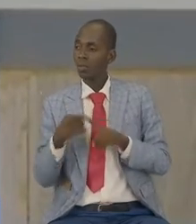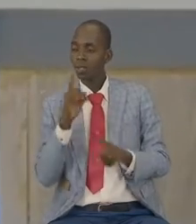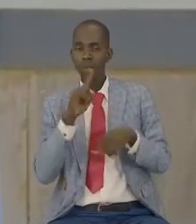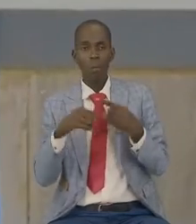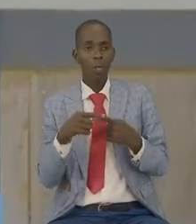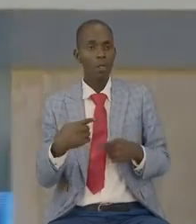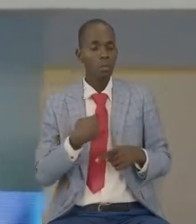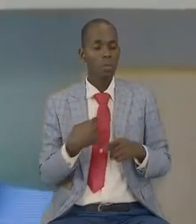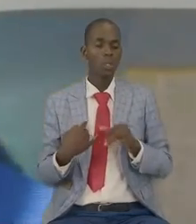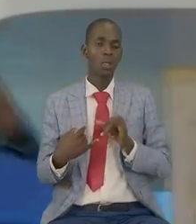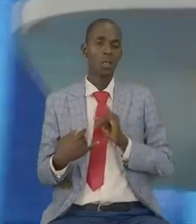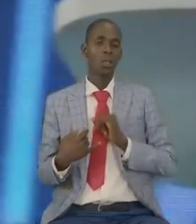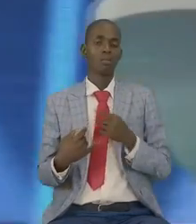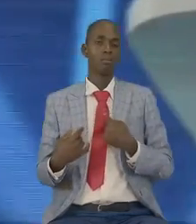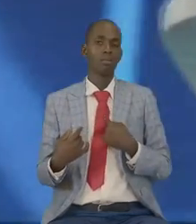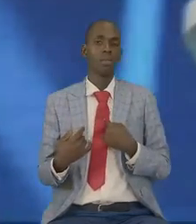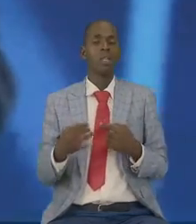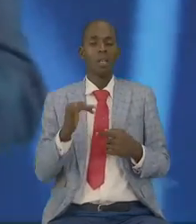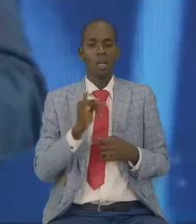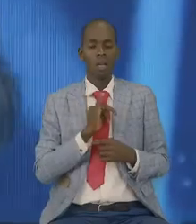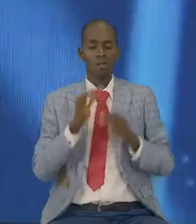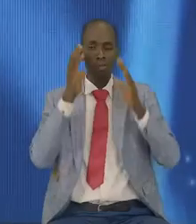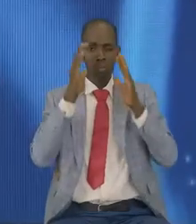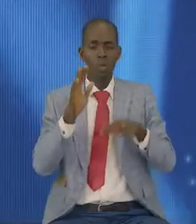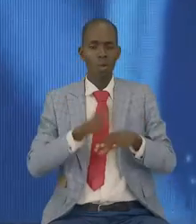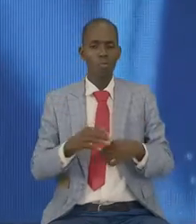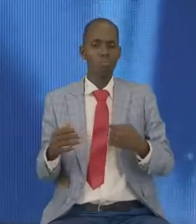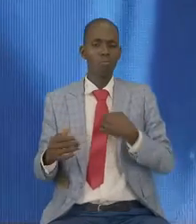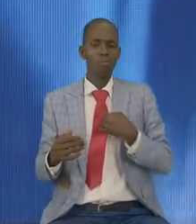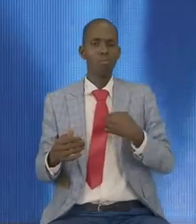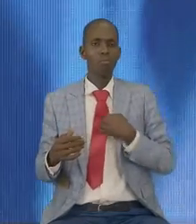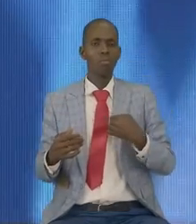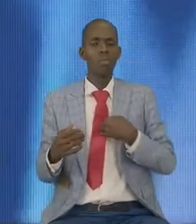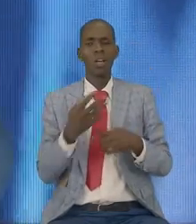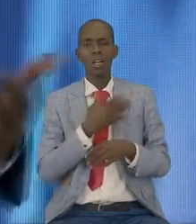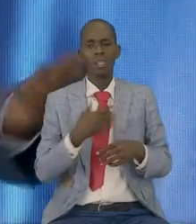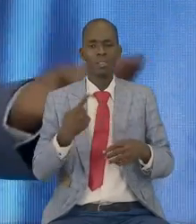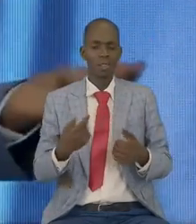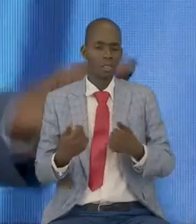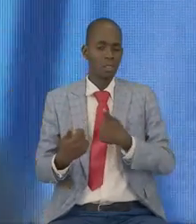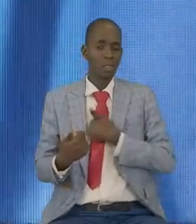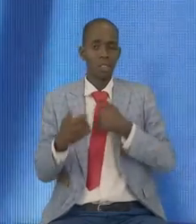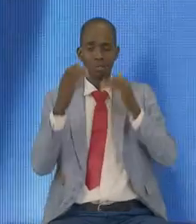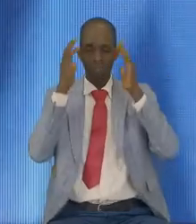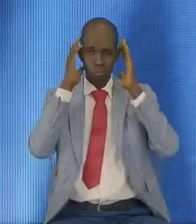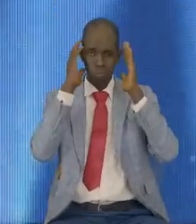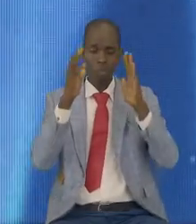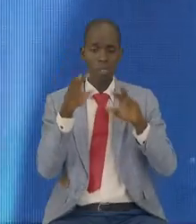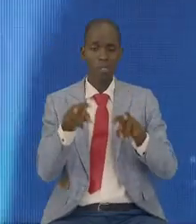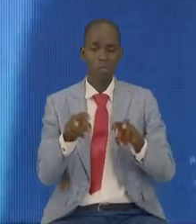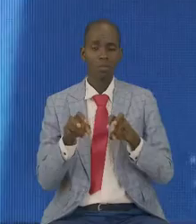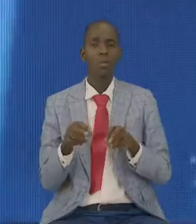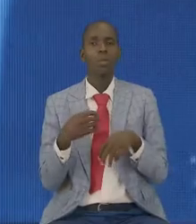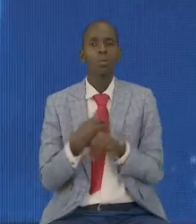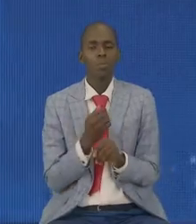I. We concentrate on the I, and the self-centeredness will make a situation